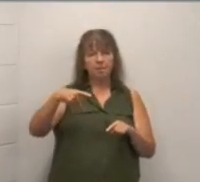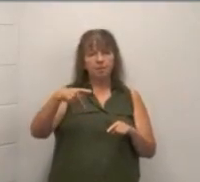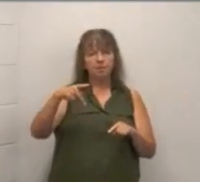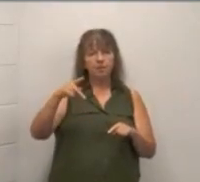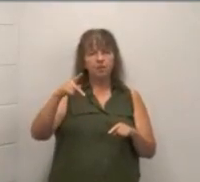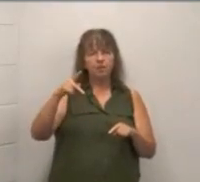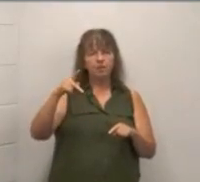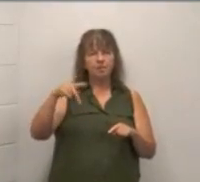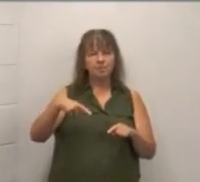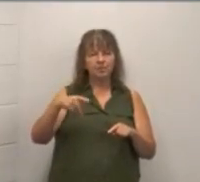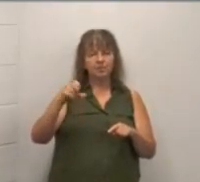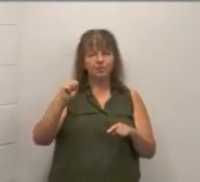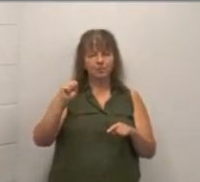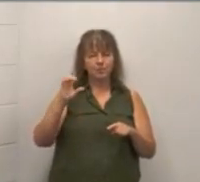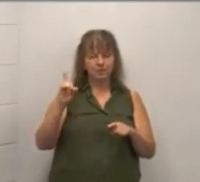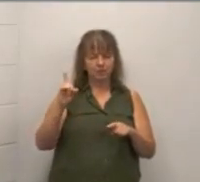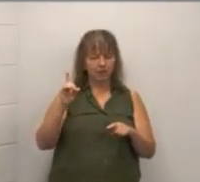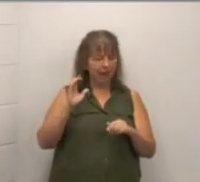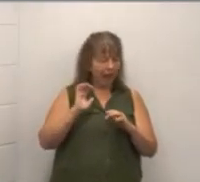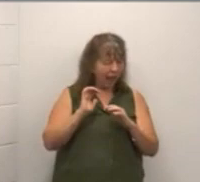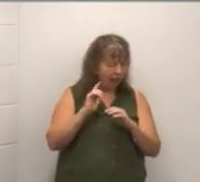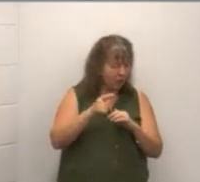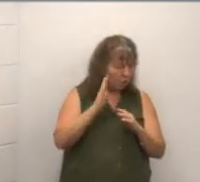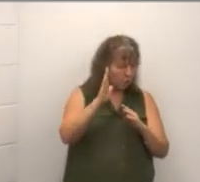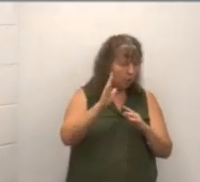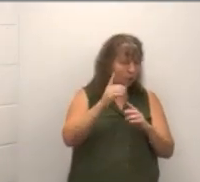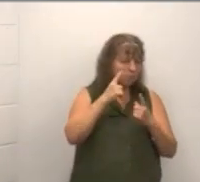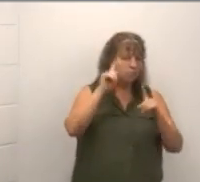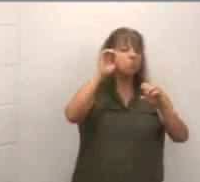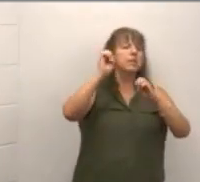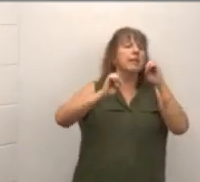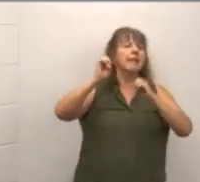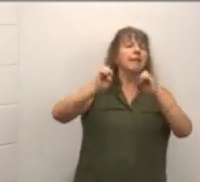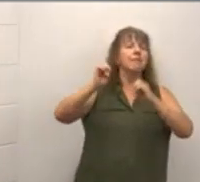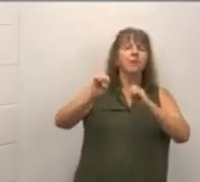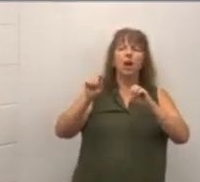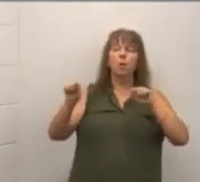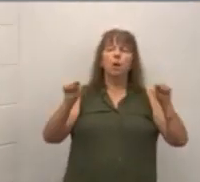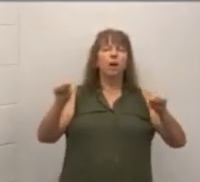efficacy of instruction under each model?